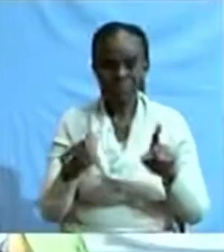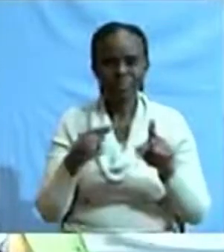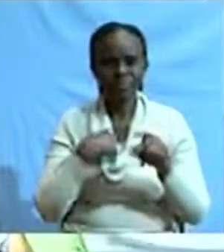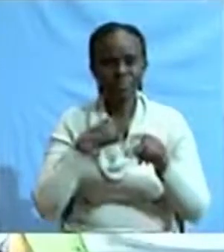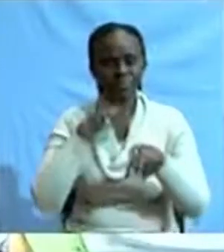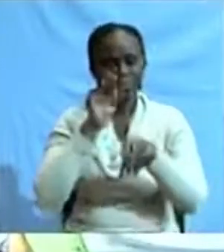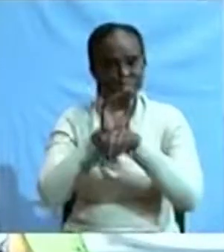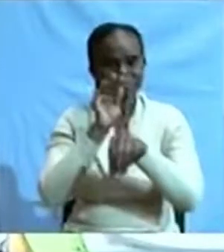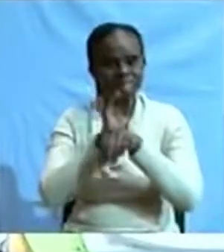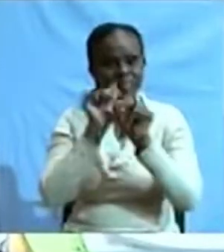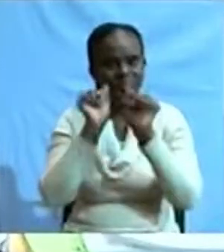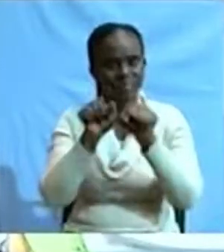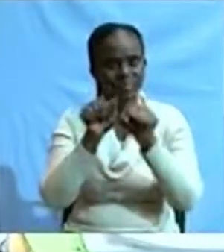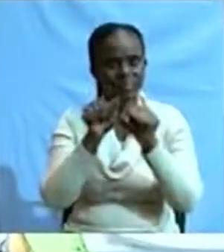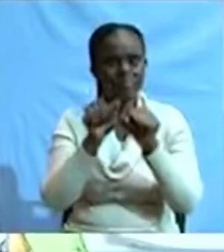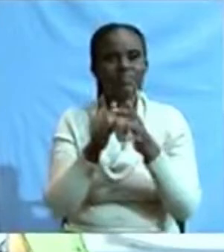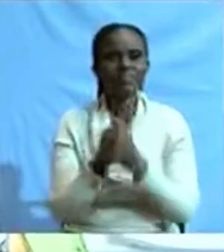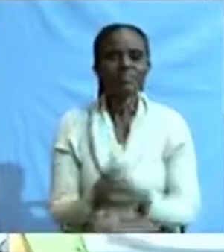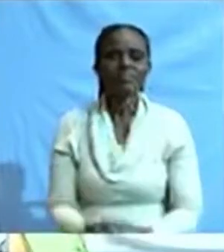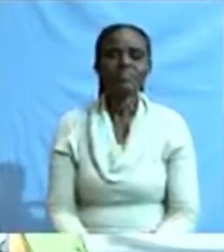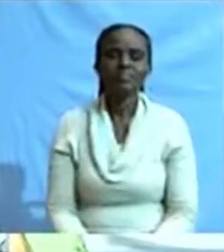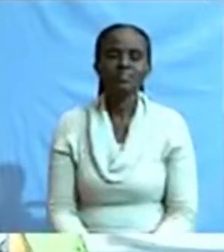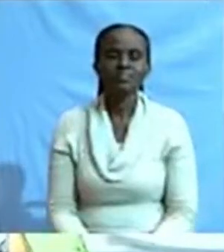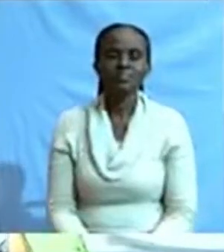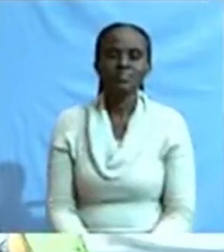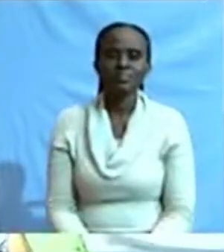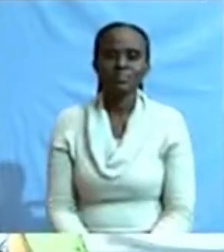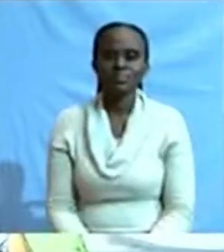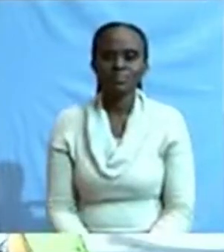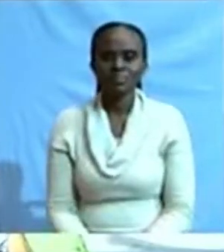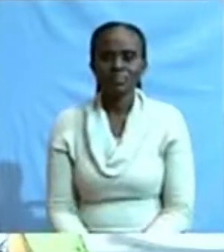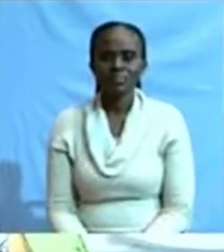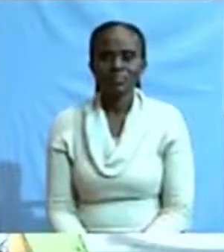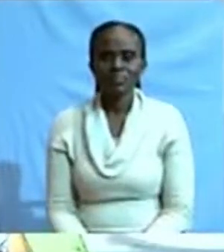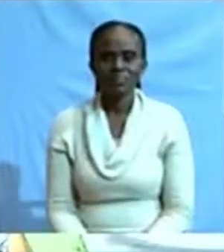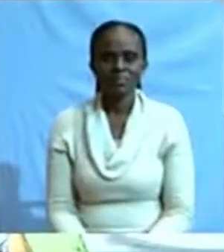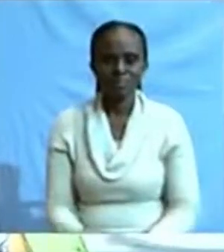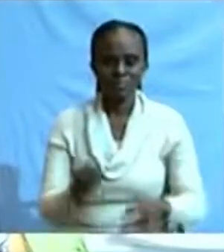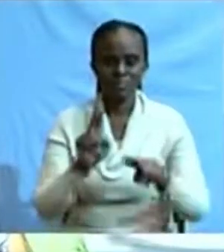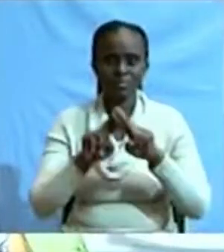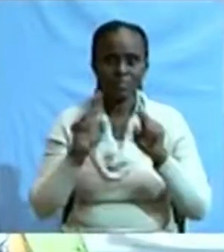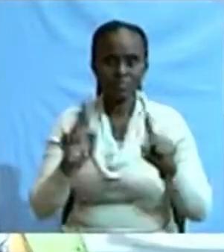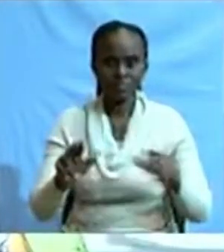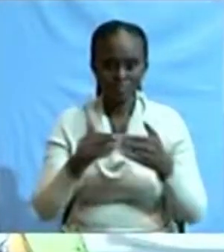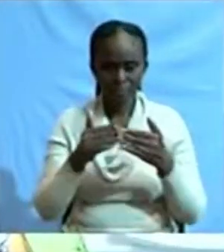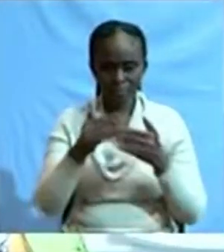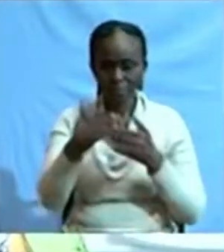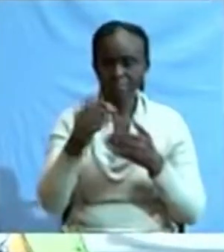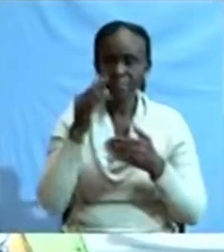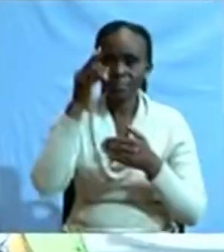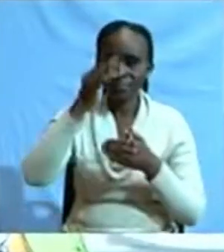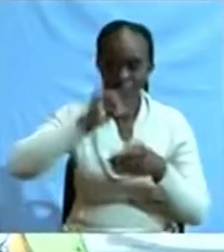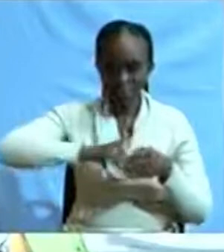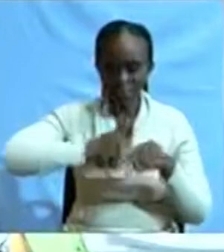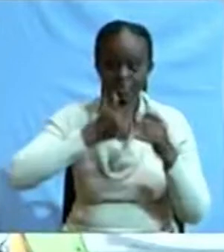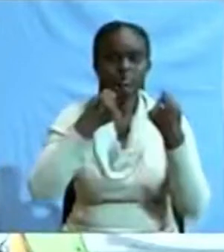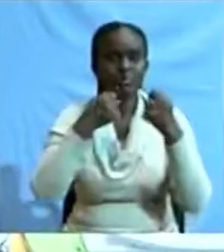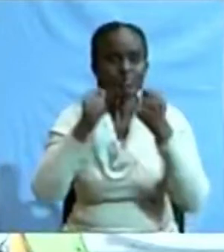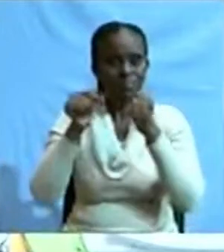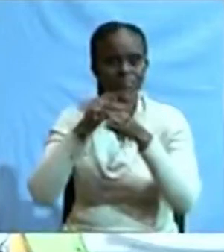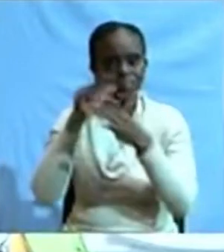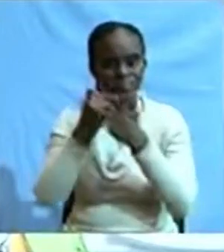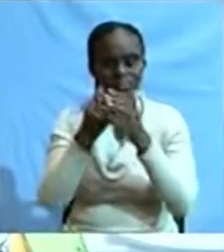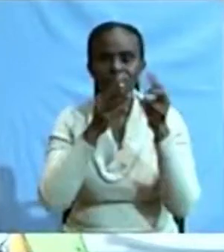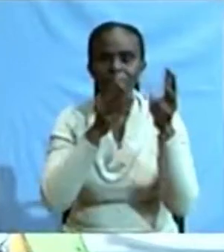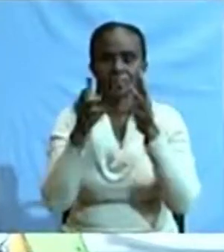comment before the Honorable MP can come in. Chair, going forward, we are trying by all means to make